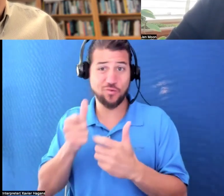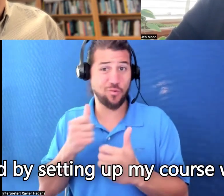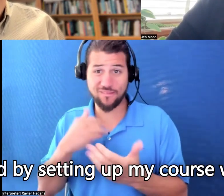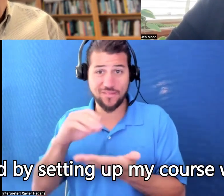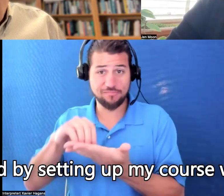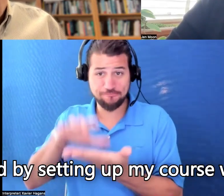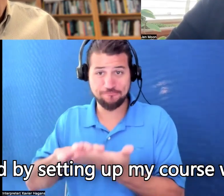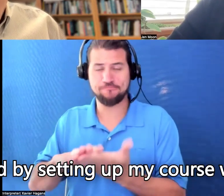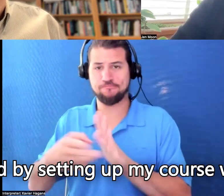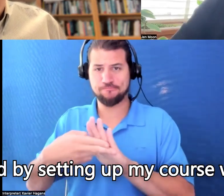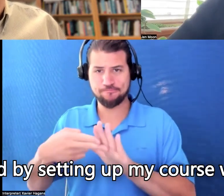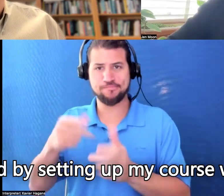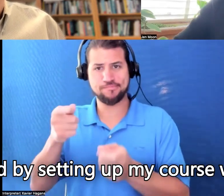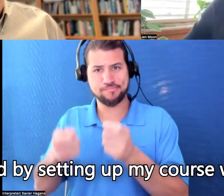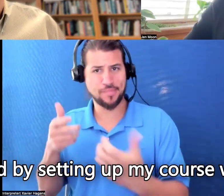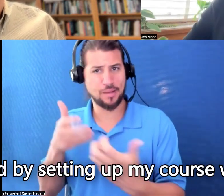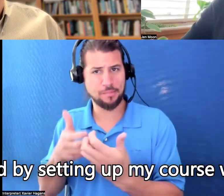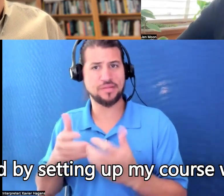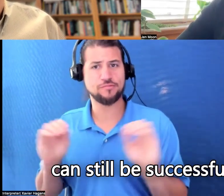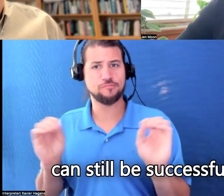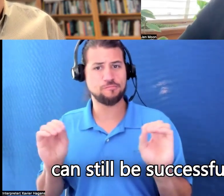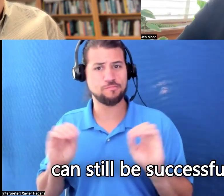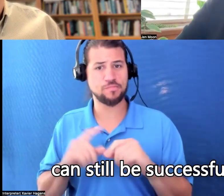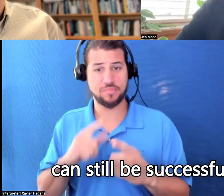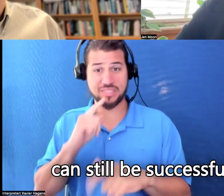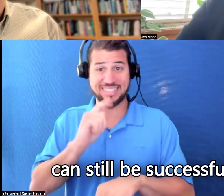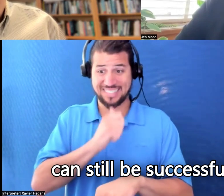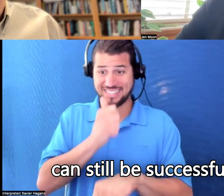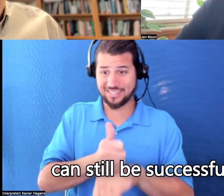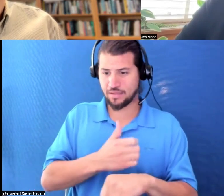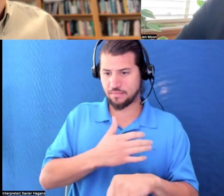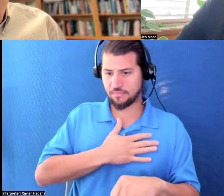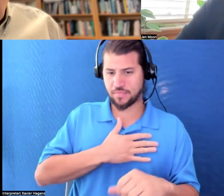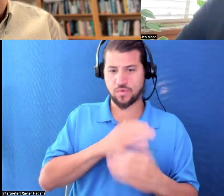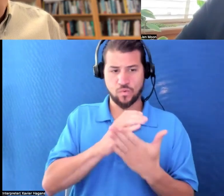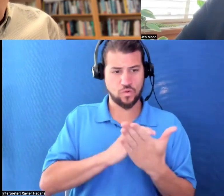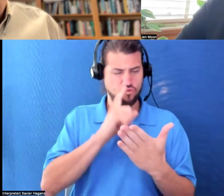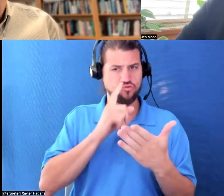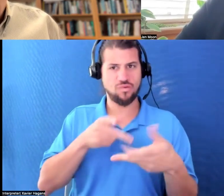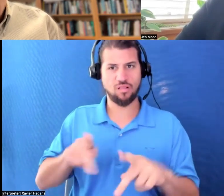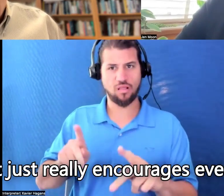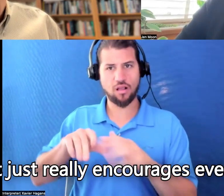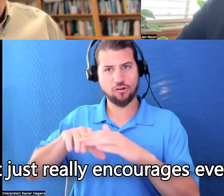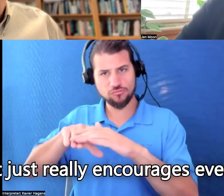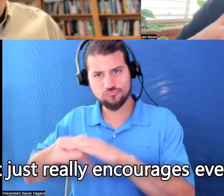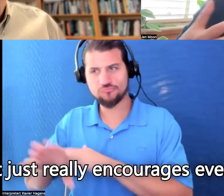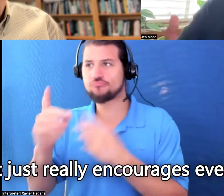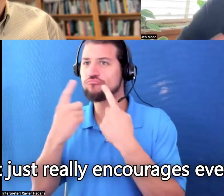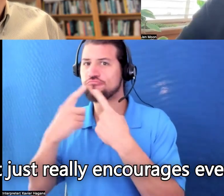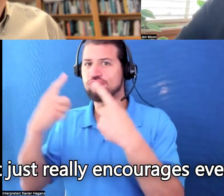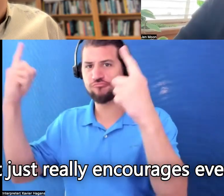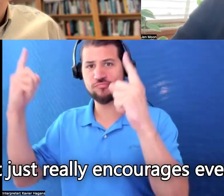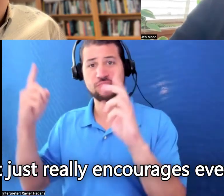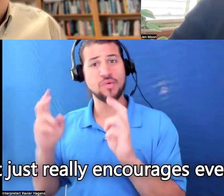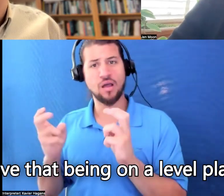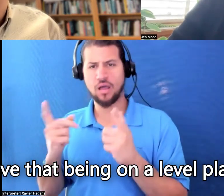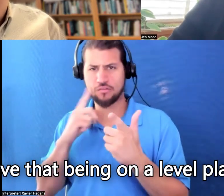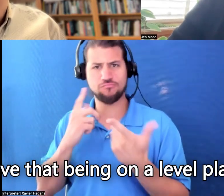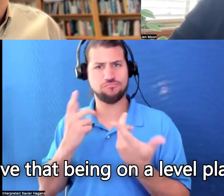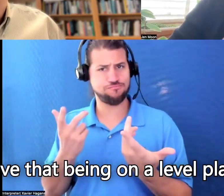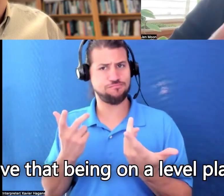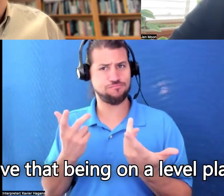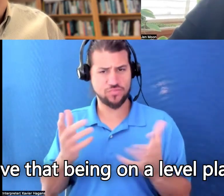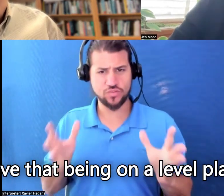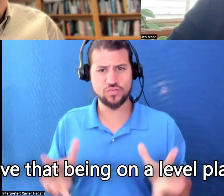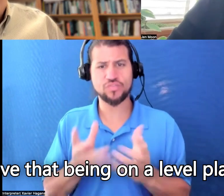accommodation. And by setting up my course where they can still be successful, it just really encourages everyone to have